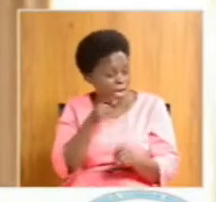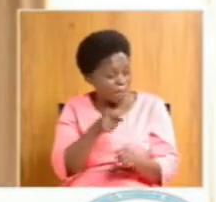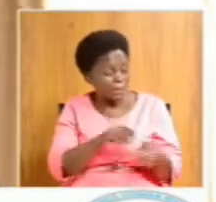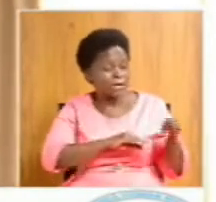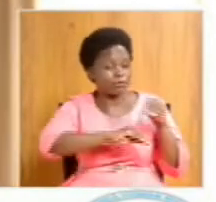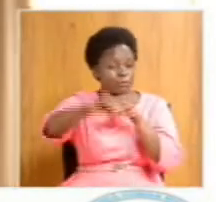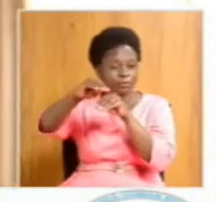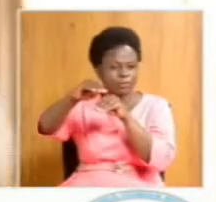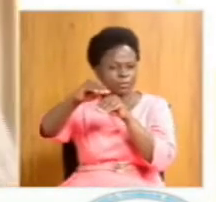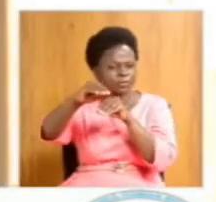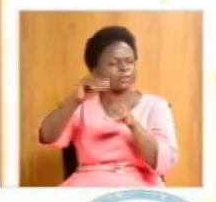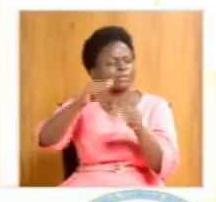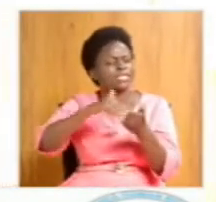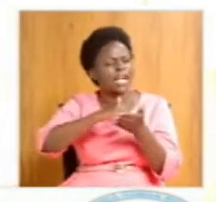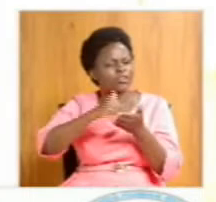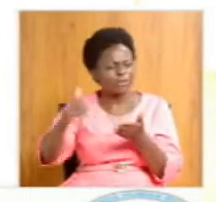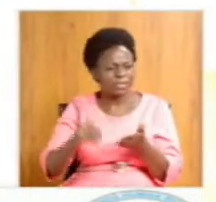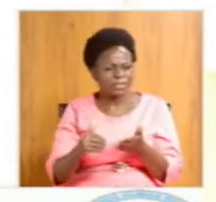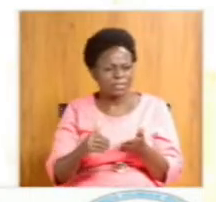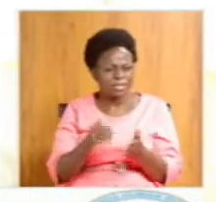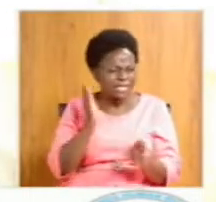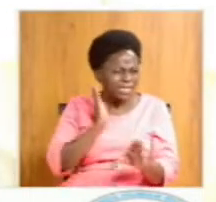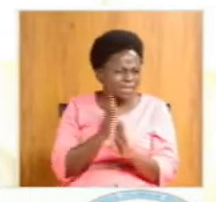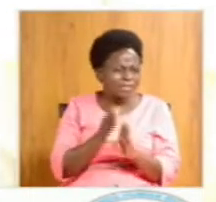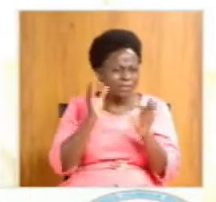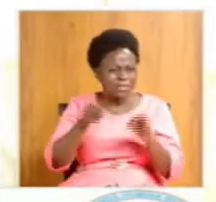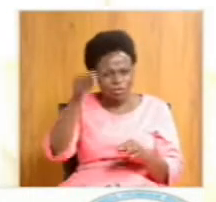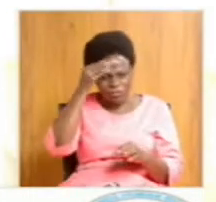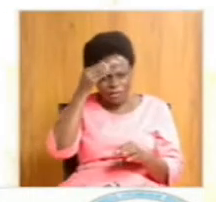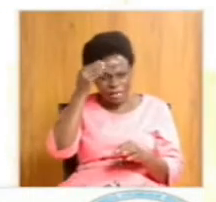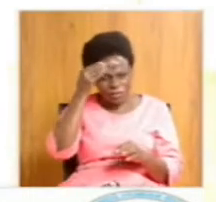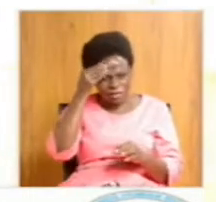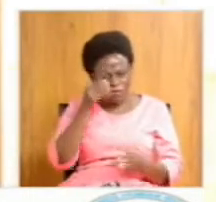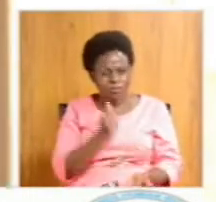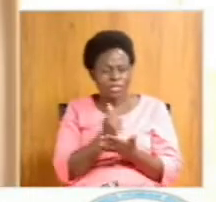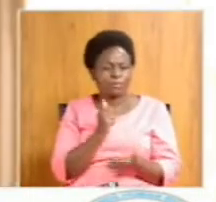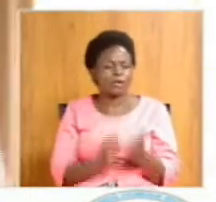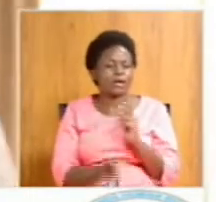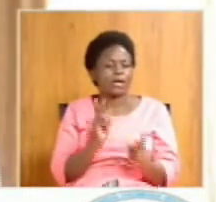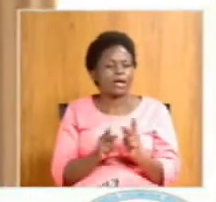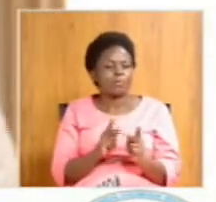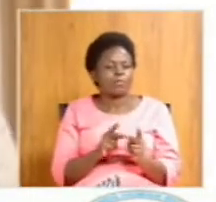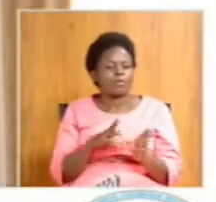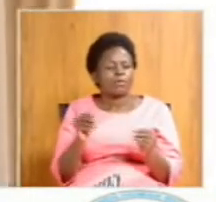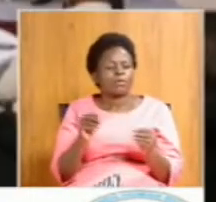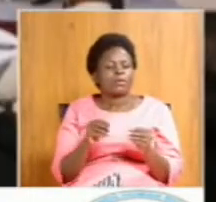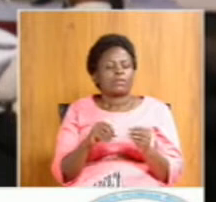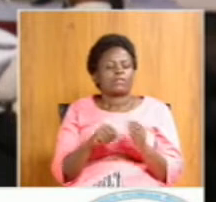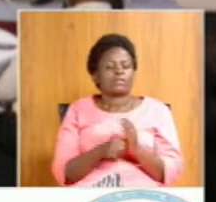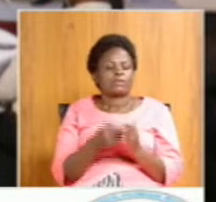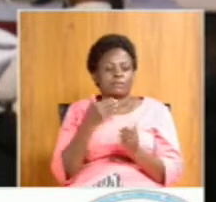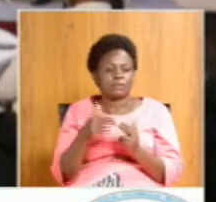You've taken it away. So we must address a specific thing of education to be able to enable our people to be able to address these issues. Thank you.